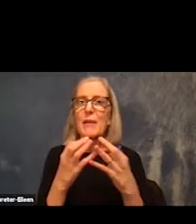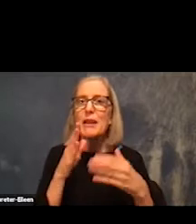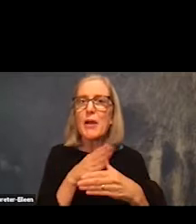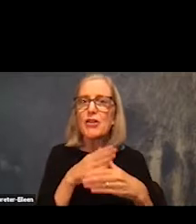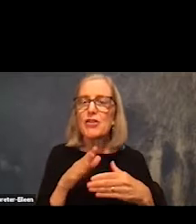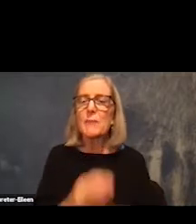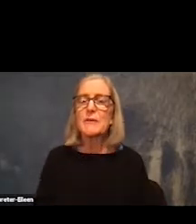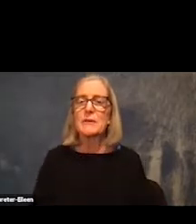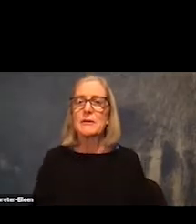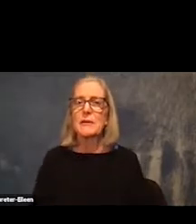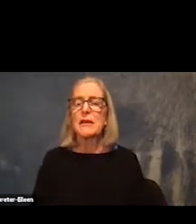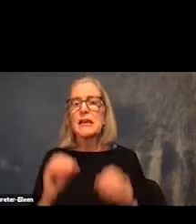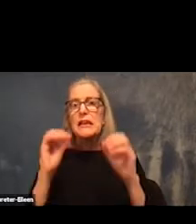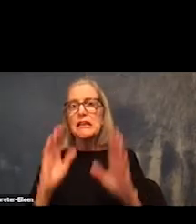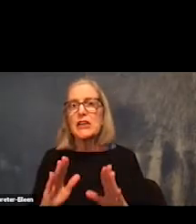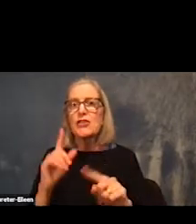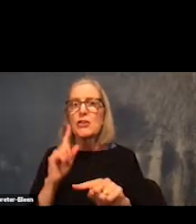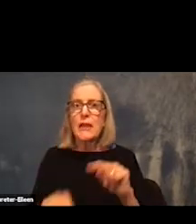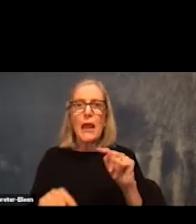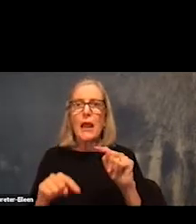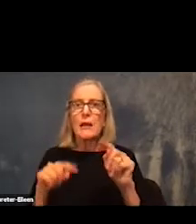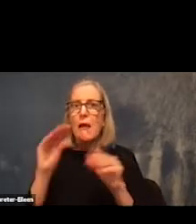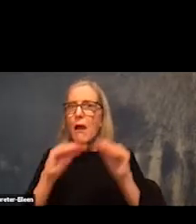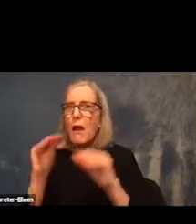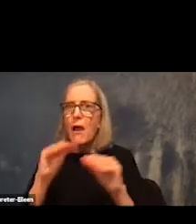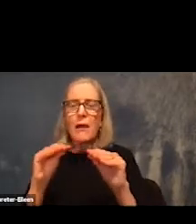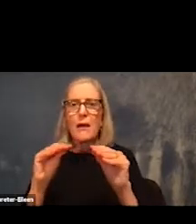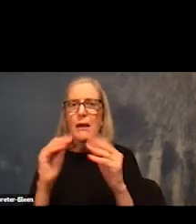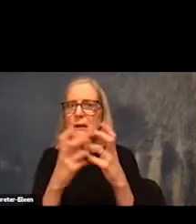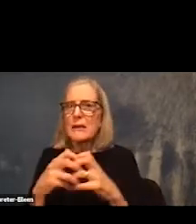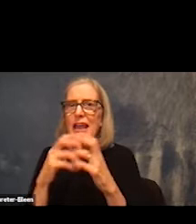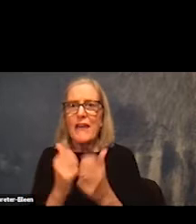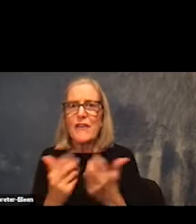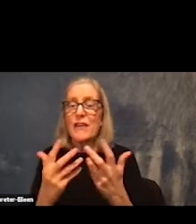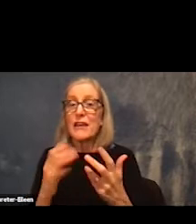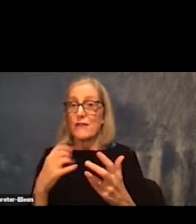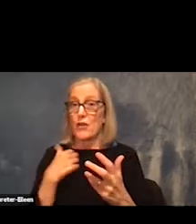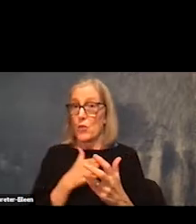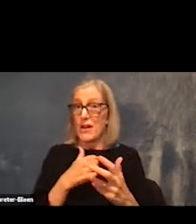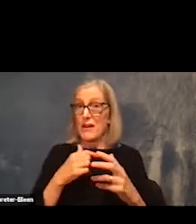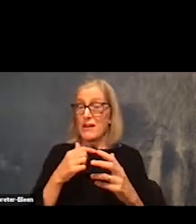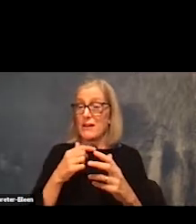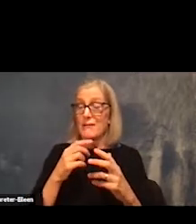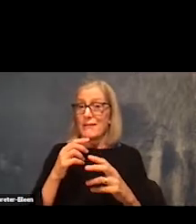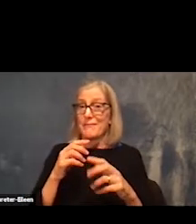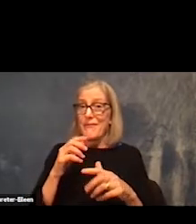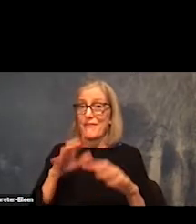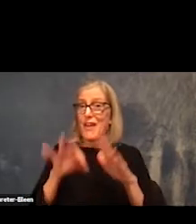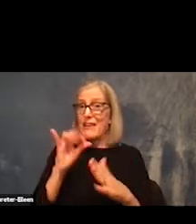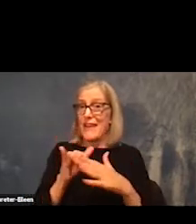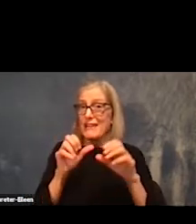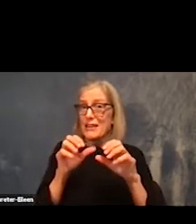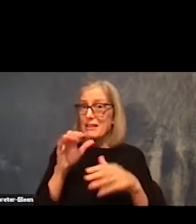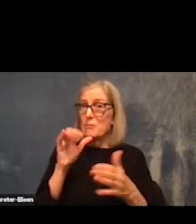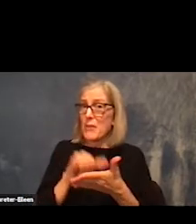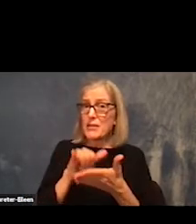teachers to figure out how everything fits together if we can't do it in the leadership and the professional development world.